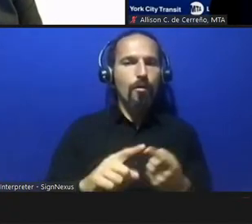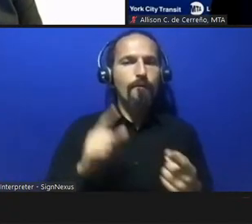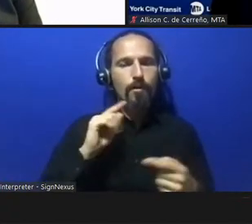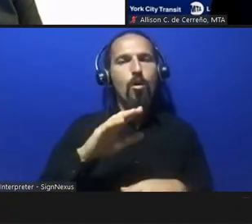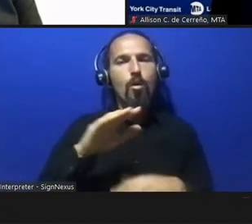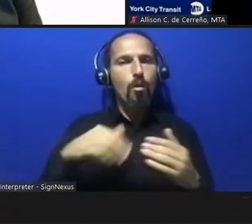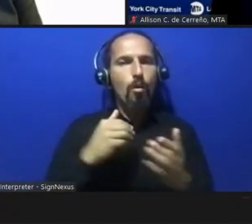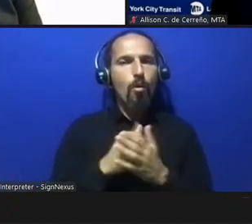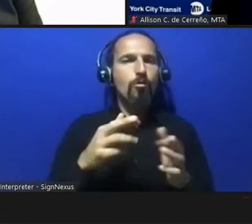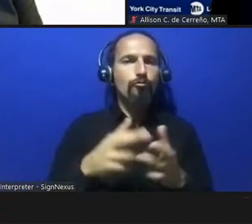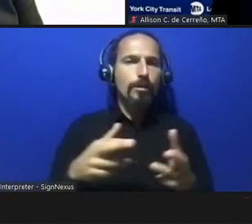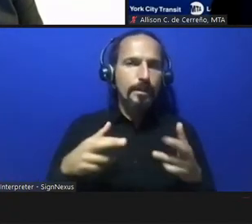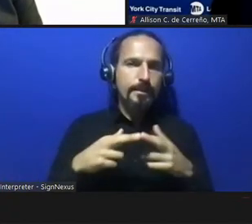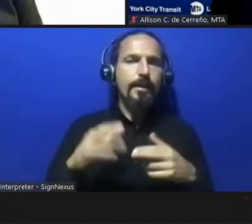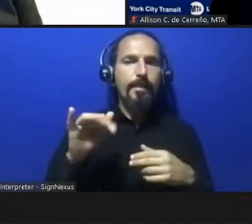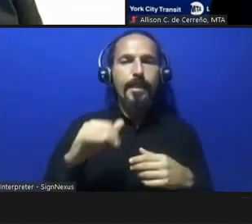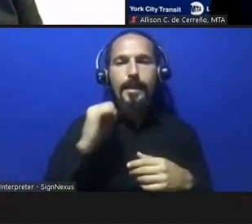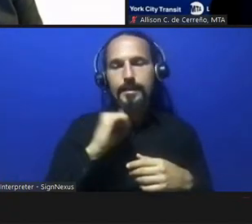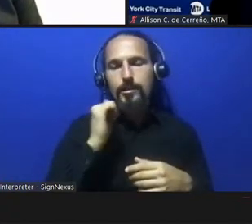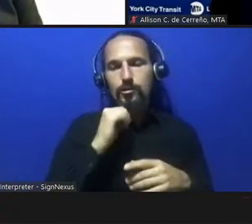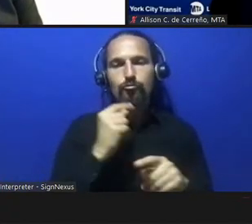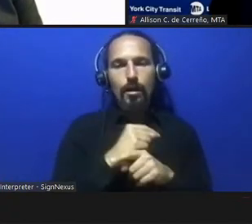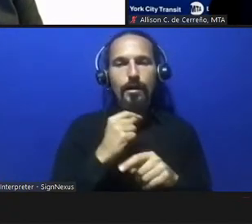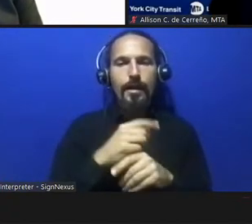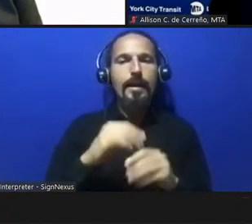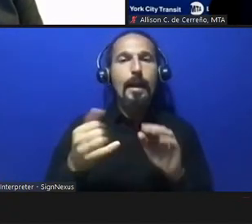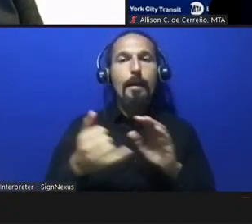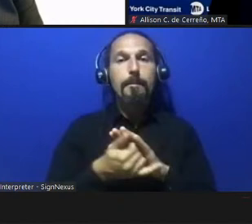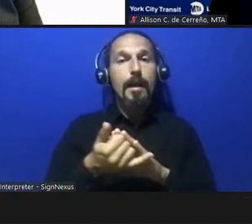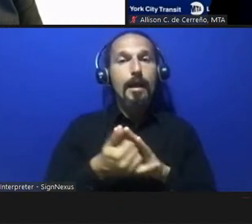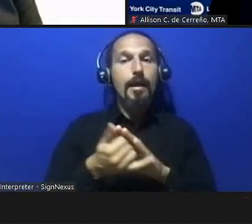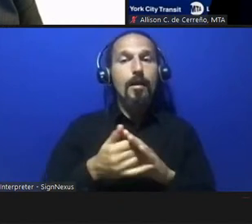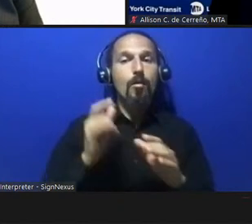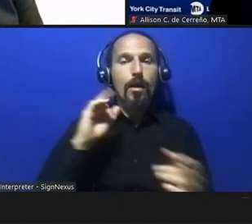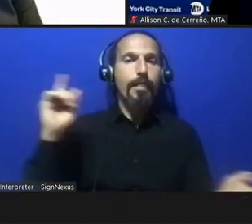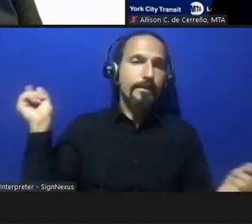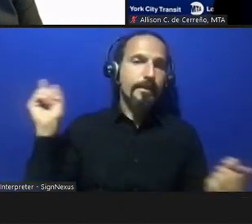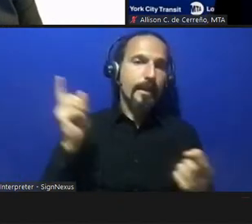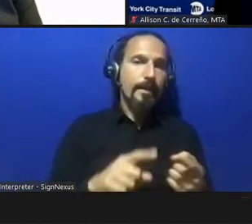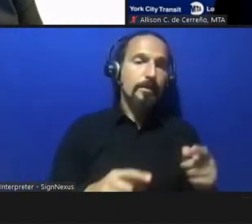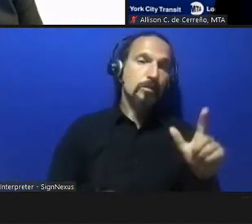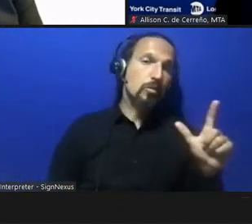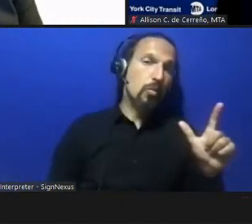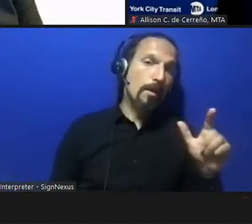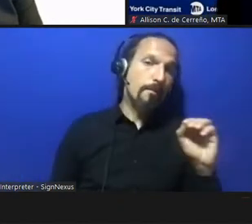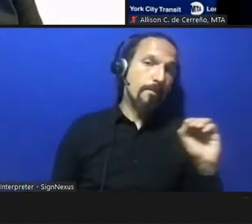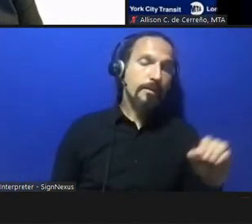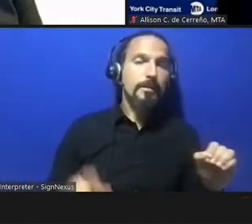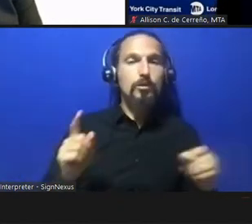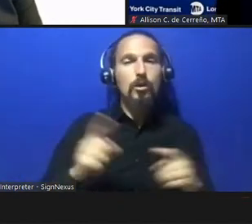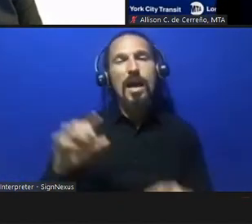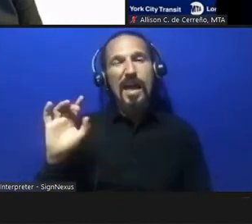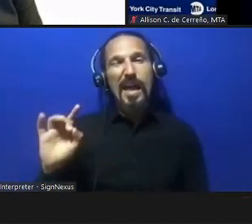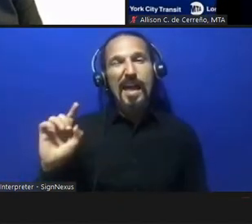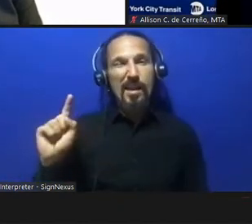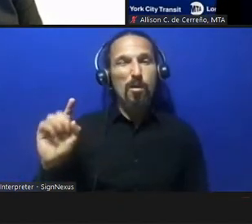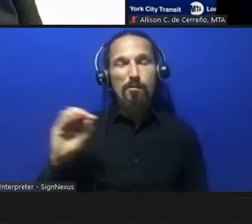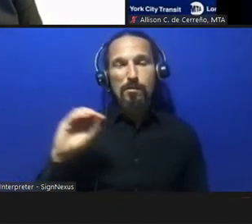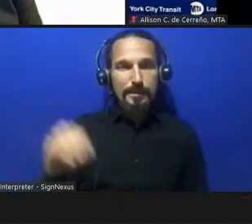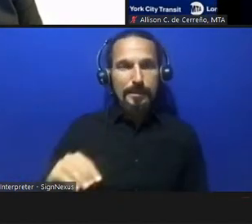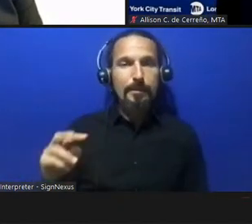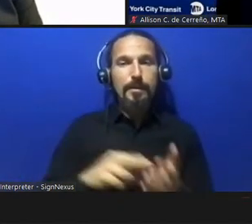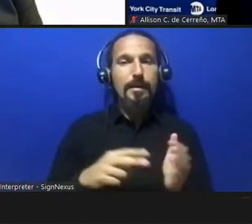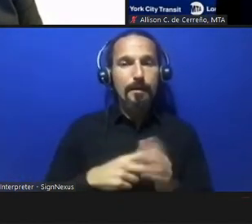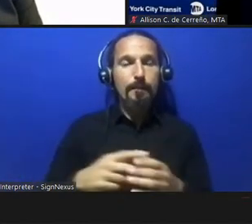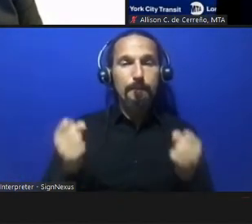region daily truck traffic in manhattan's core would decline anywhere from 21 percent to 81 meaning